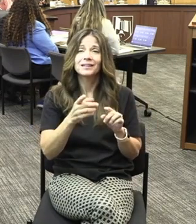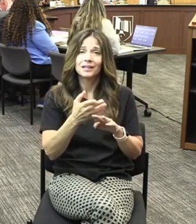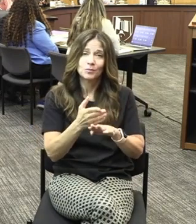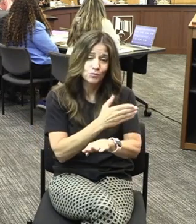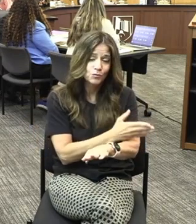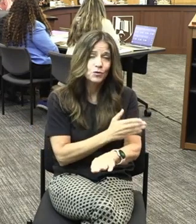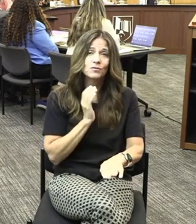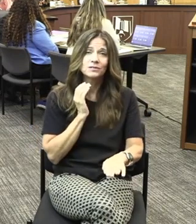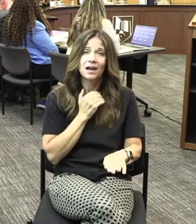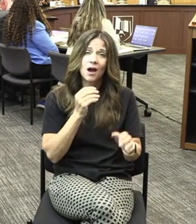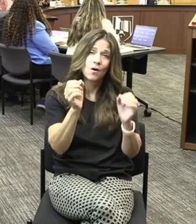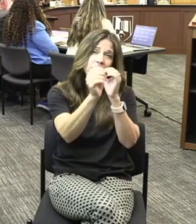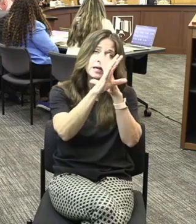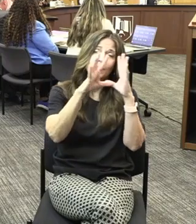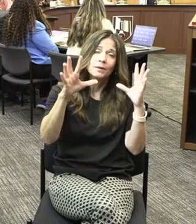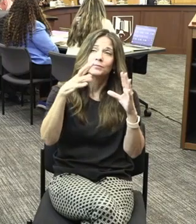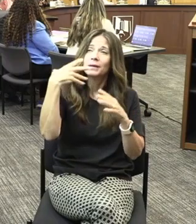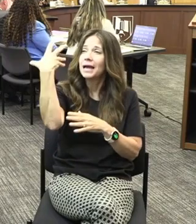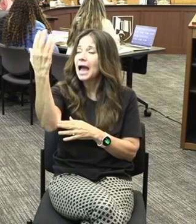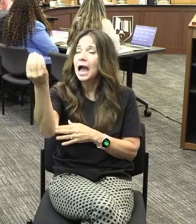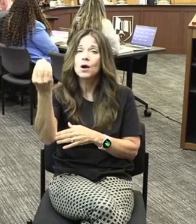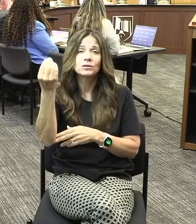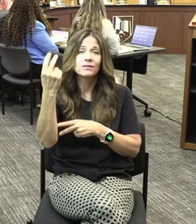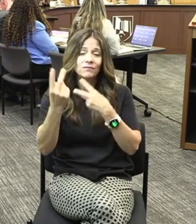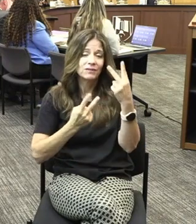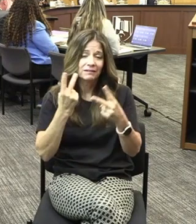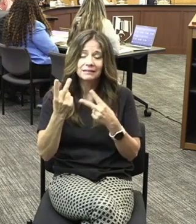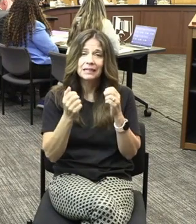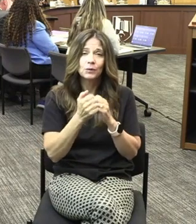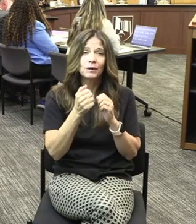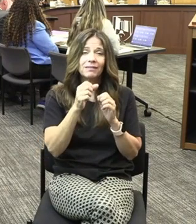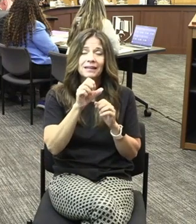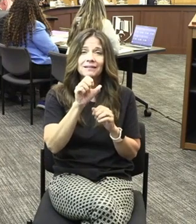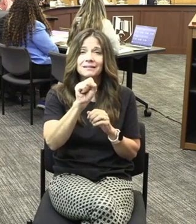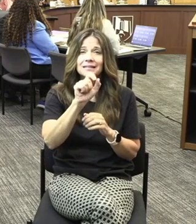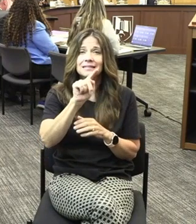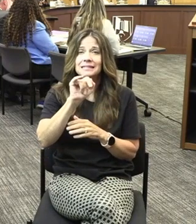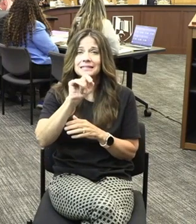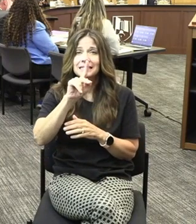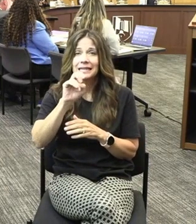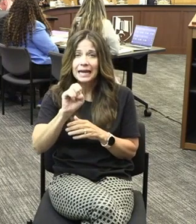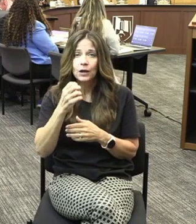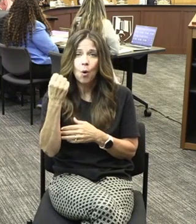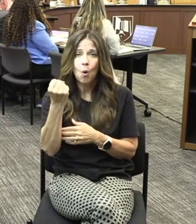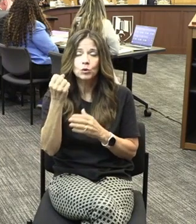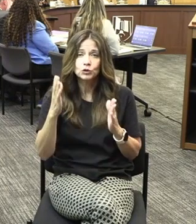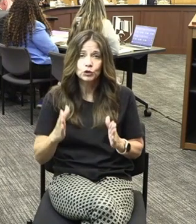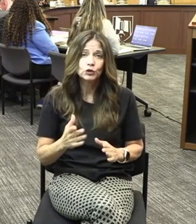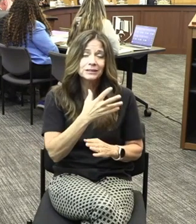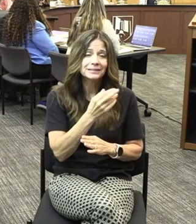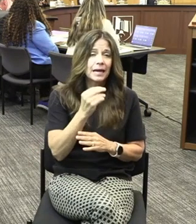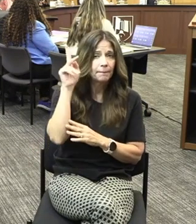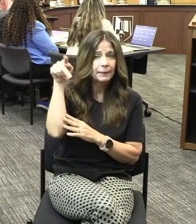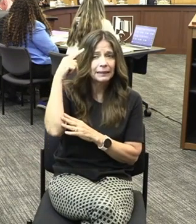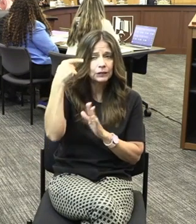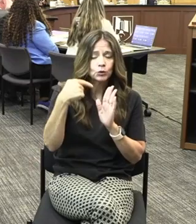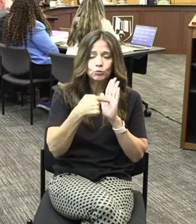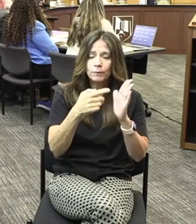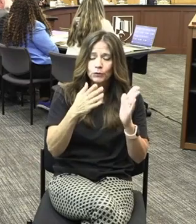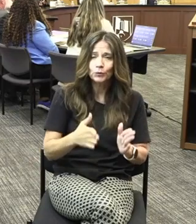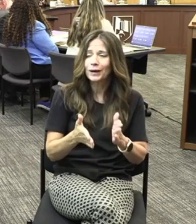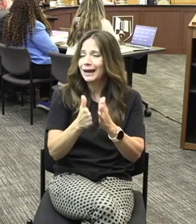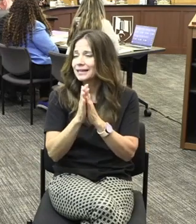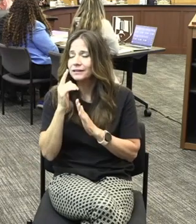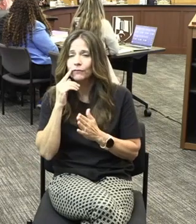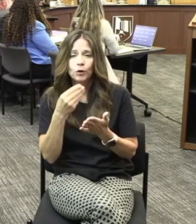out in the public, being out visiting with these stakeholders, being out visiting with political representatives when we're asking for money